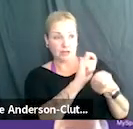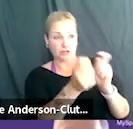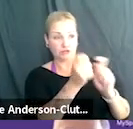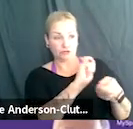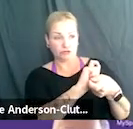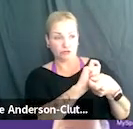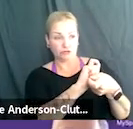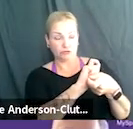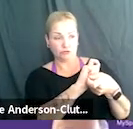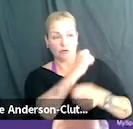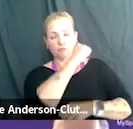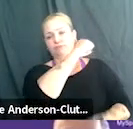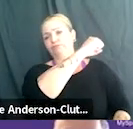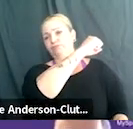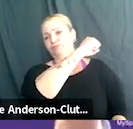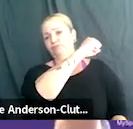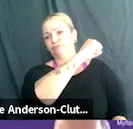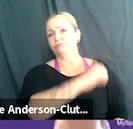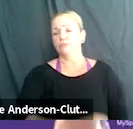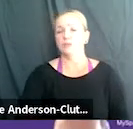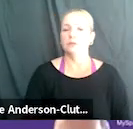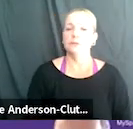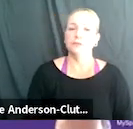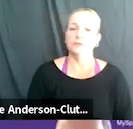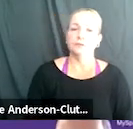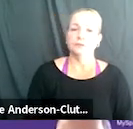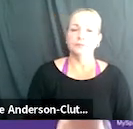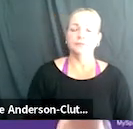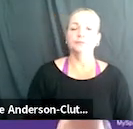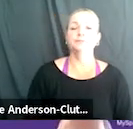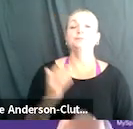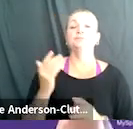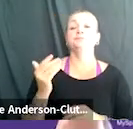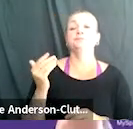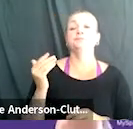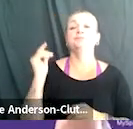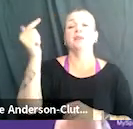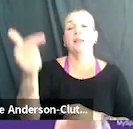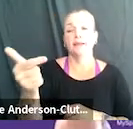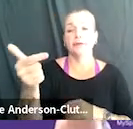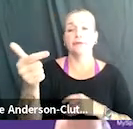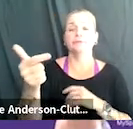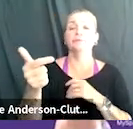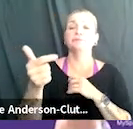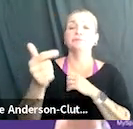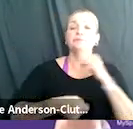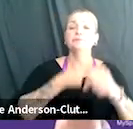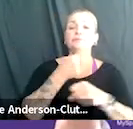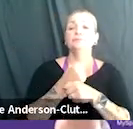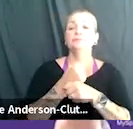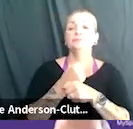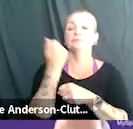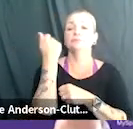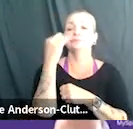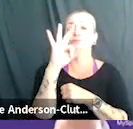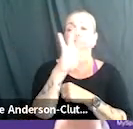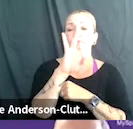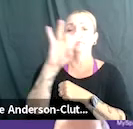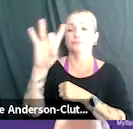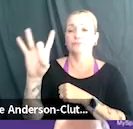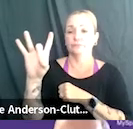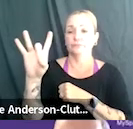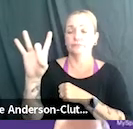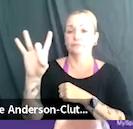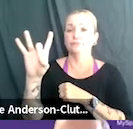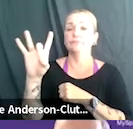So in DSM-3R in 1988, they introduced this sort of buffet menu approach where you have to have a little bit from column A and a little bit from